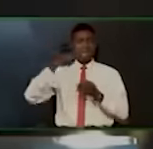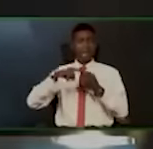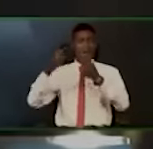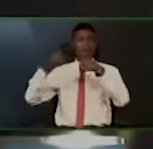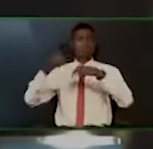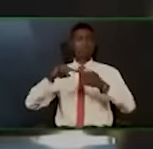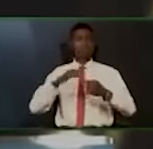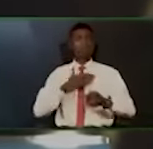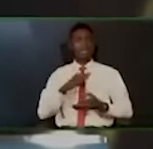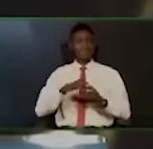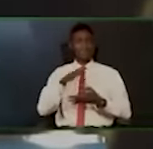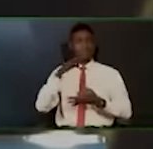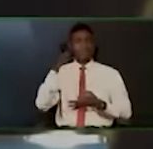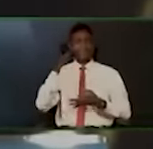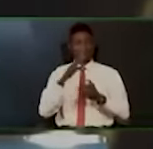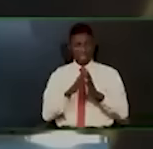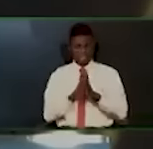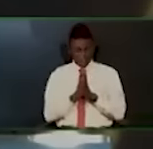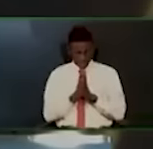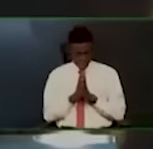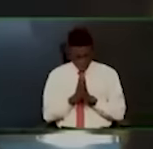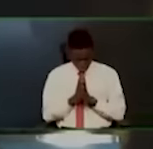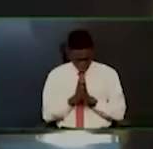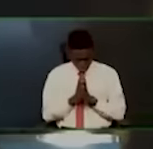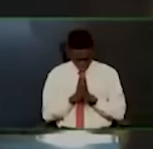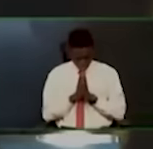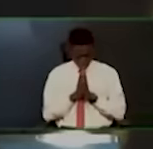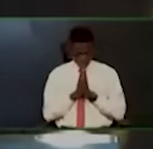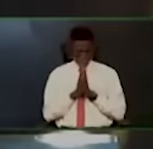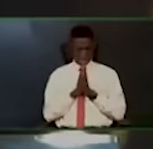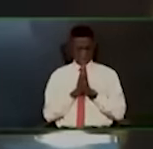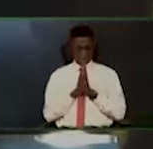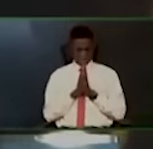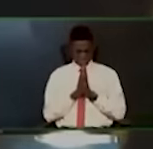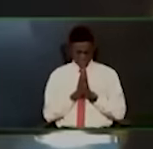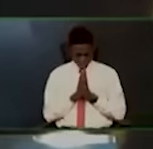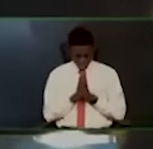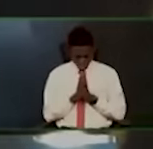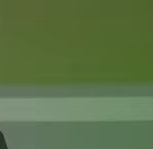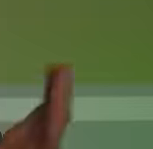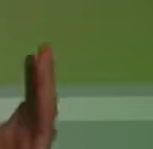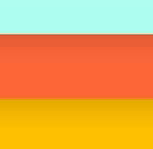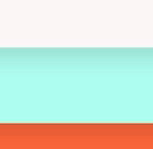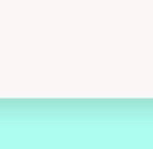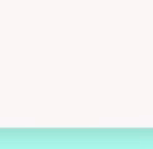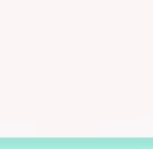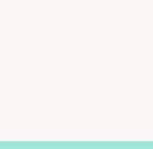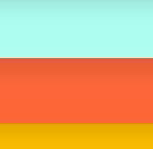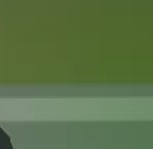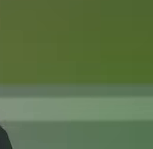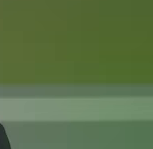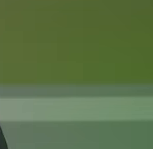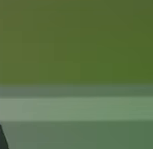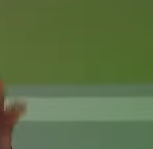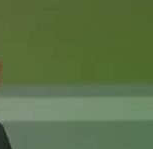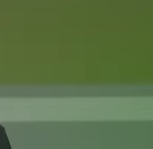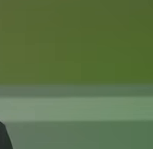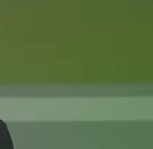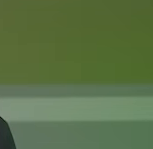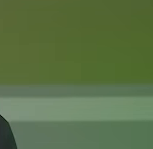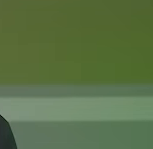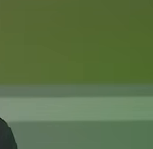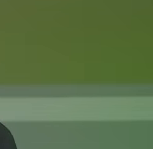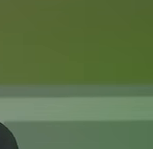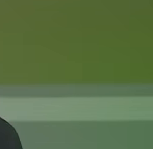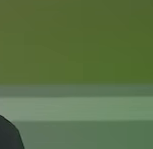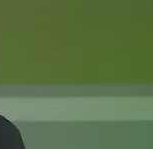pray. Lift your voice and pray. Lift your voice and pray. Hello, beloved in Christ. We hope this